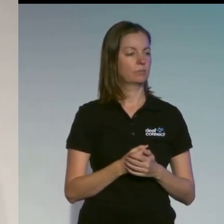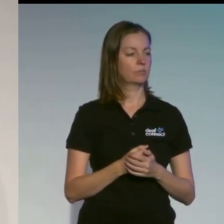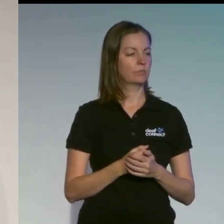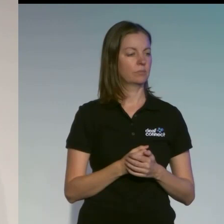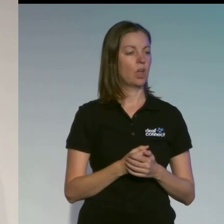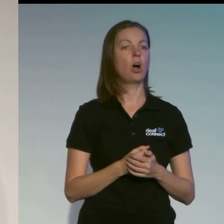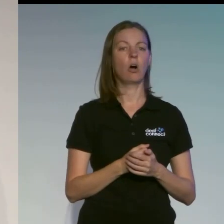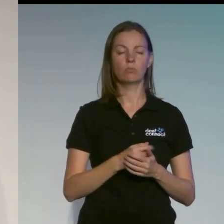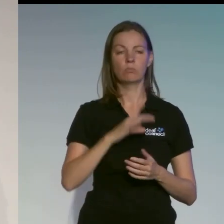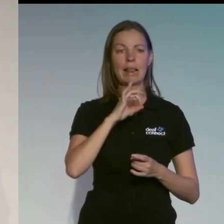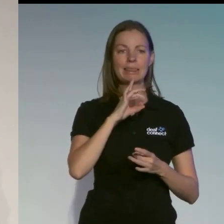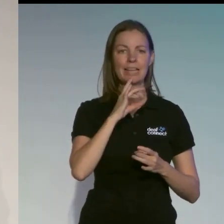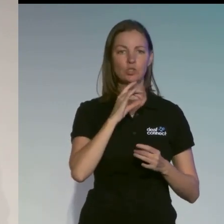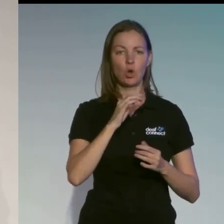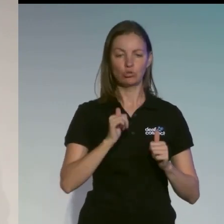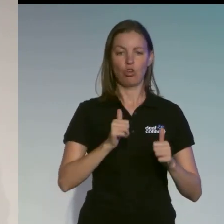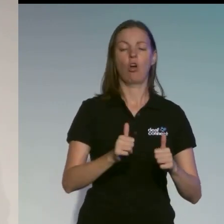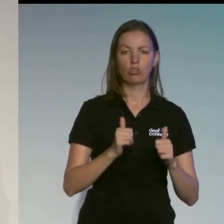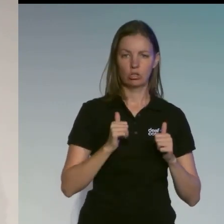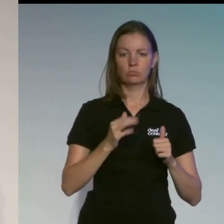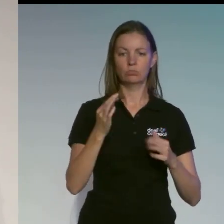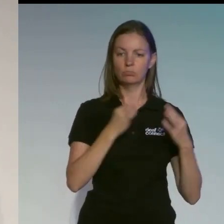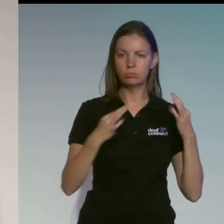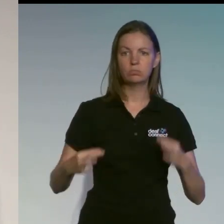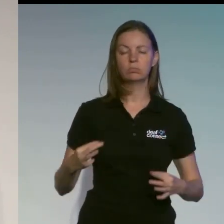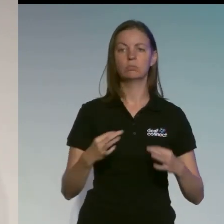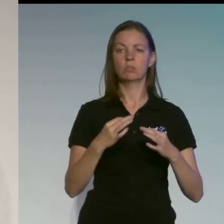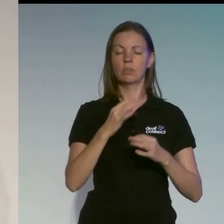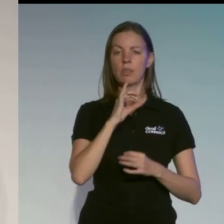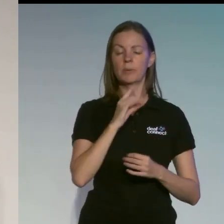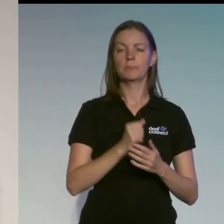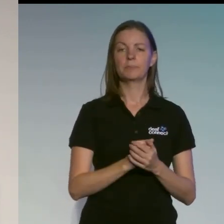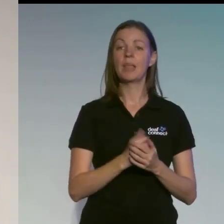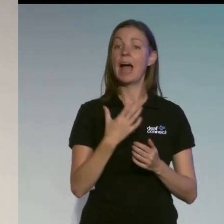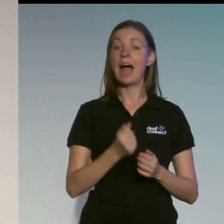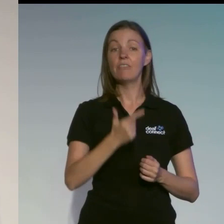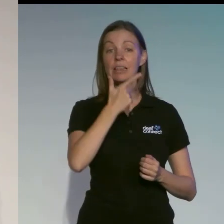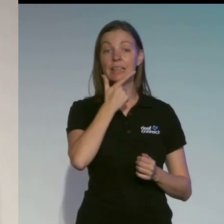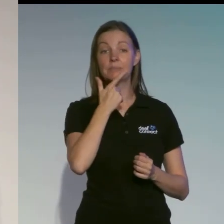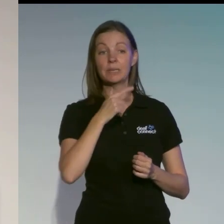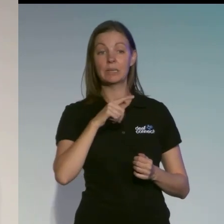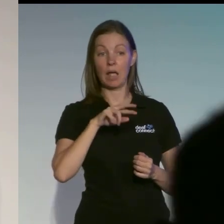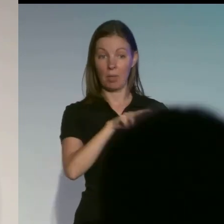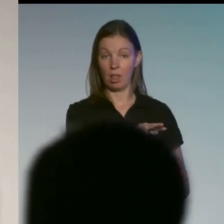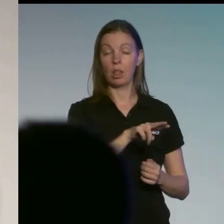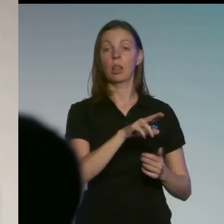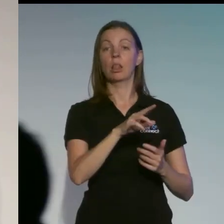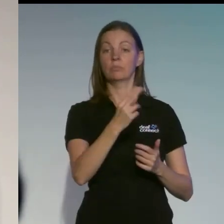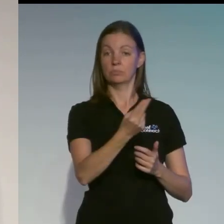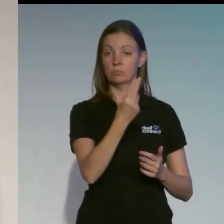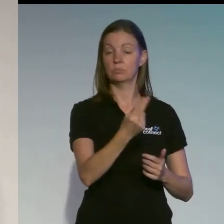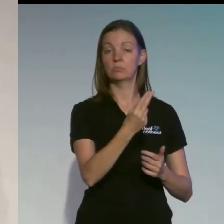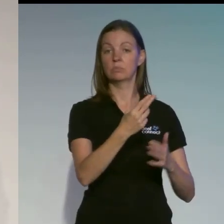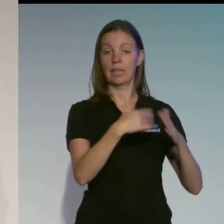a typical story from a lesbian couple who live in the northeast of China. After they found out by their parents,